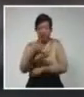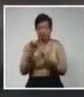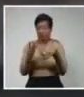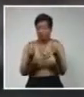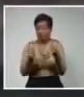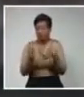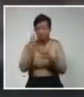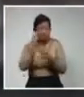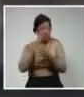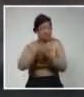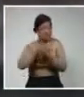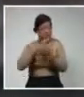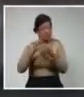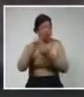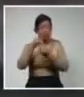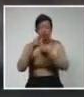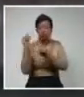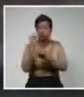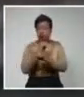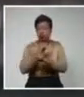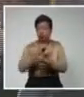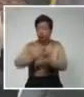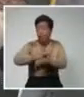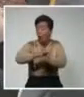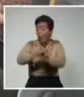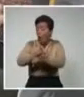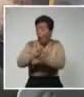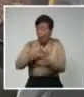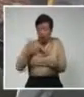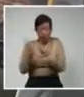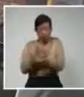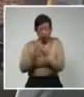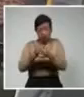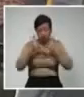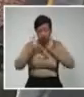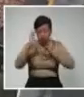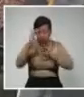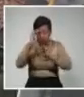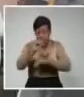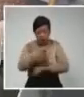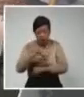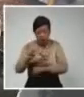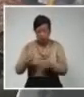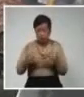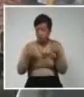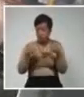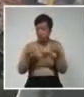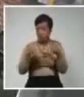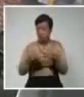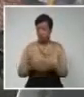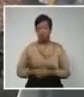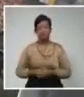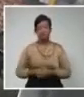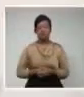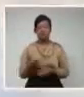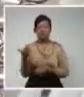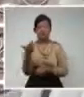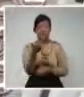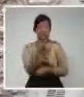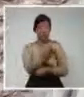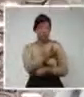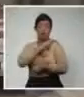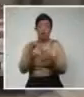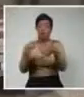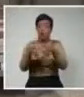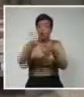doses will be sent this month to Mexico following this 3rd clinical trial in the Central American country.